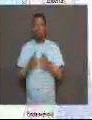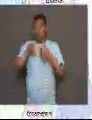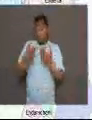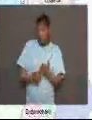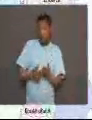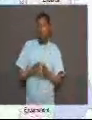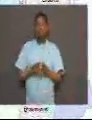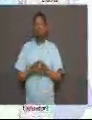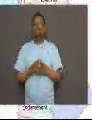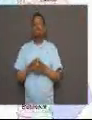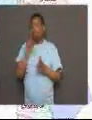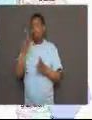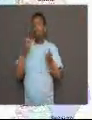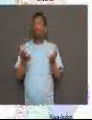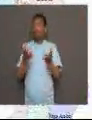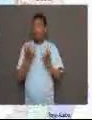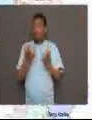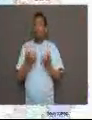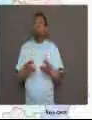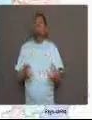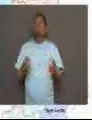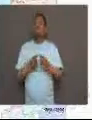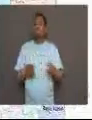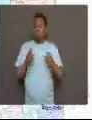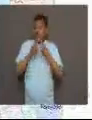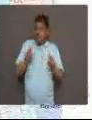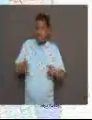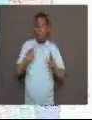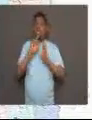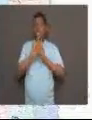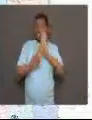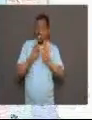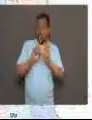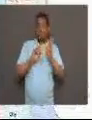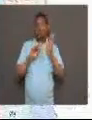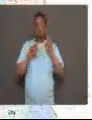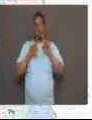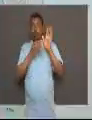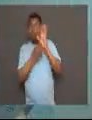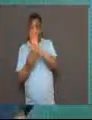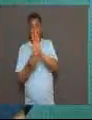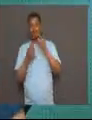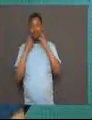Therefore, they require varying signs and symbols.